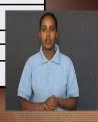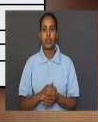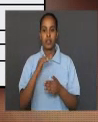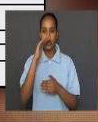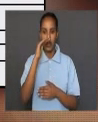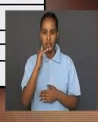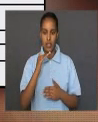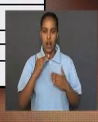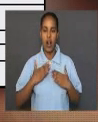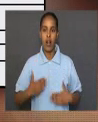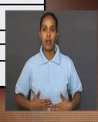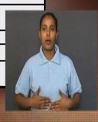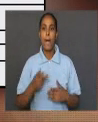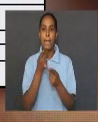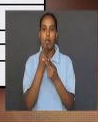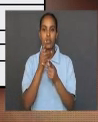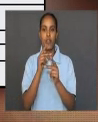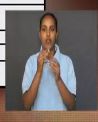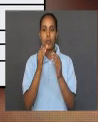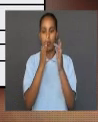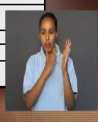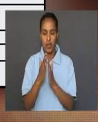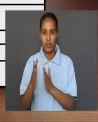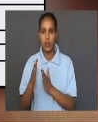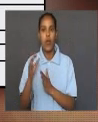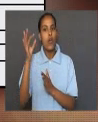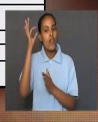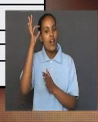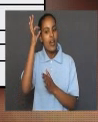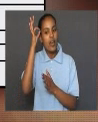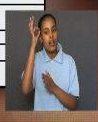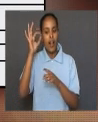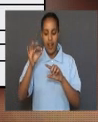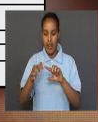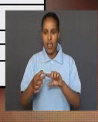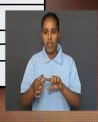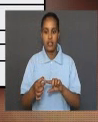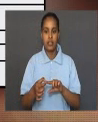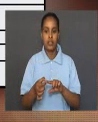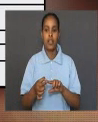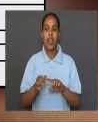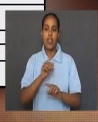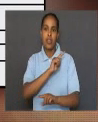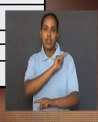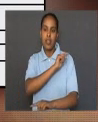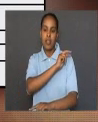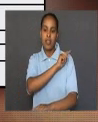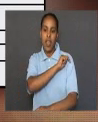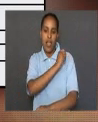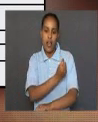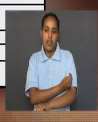Structural proteins promote the formation of hair, nails, tendons,